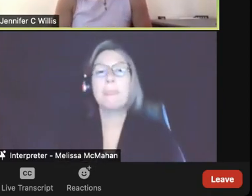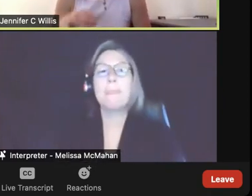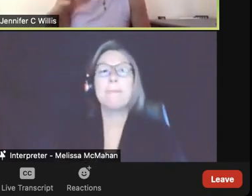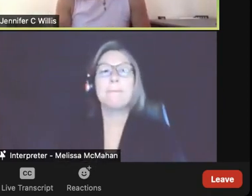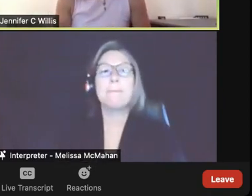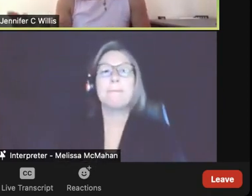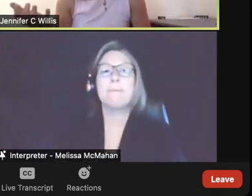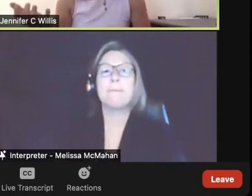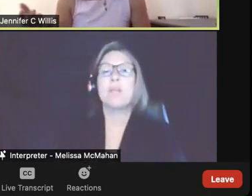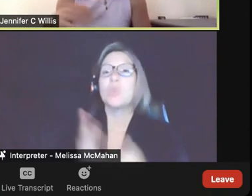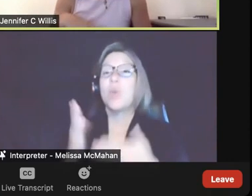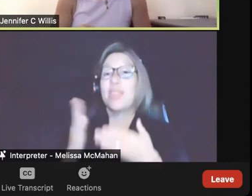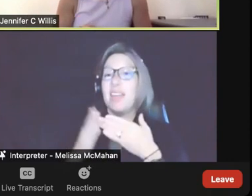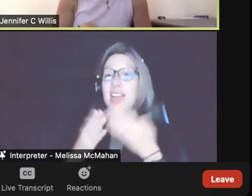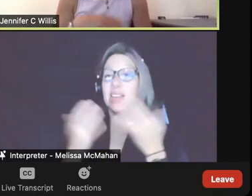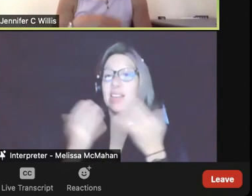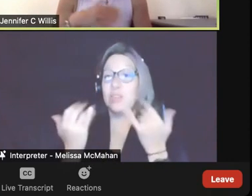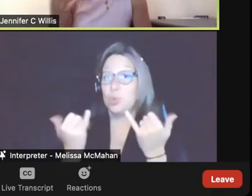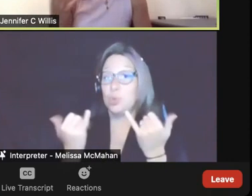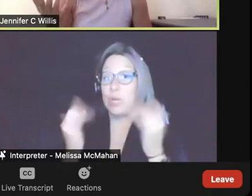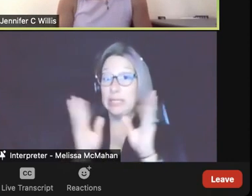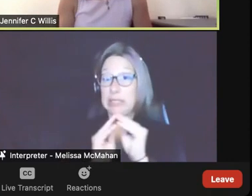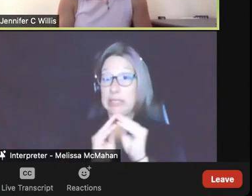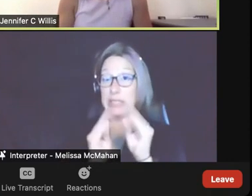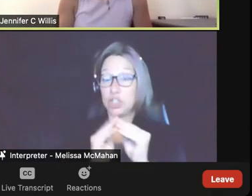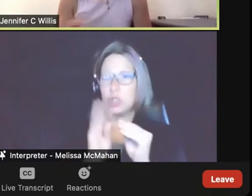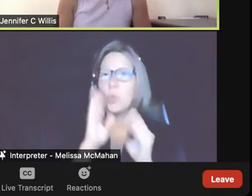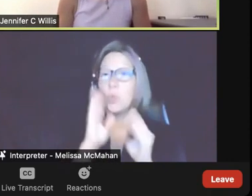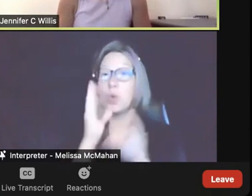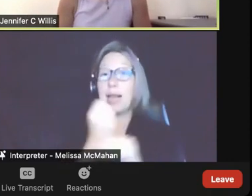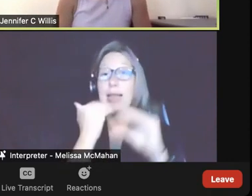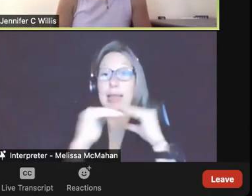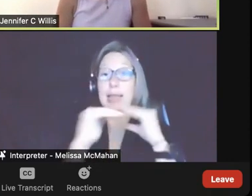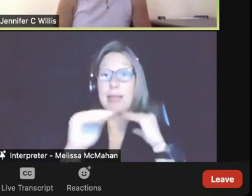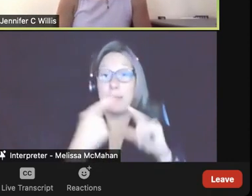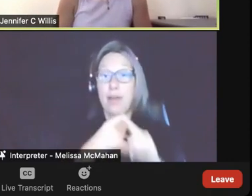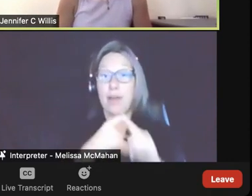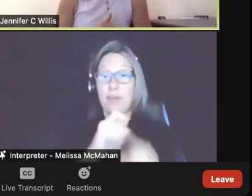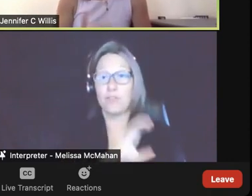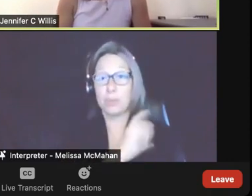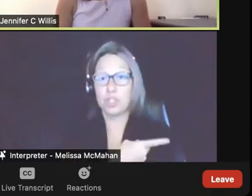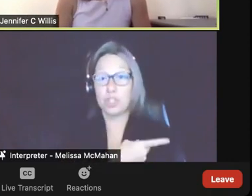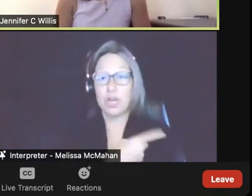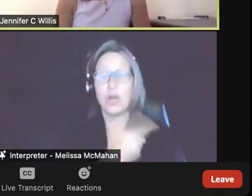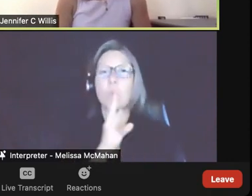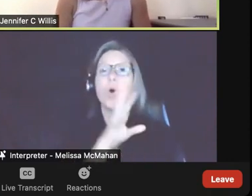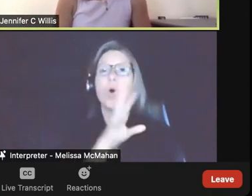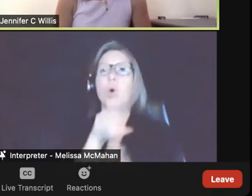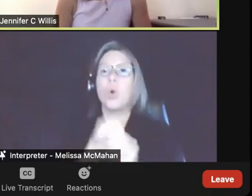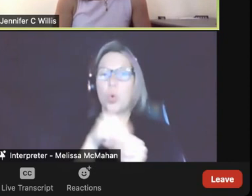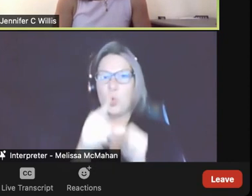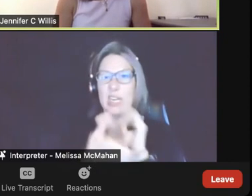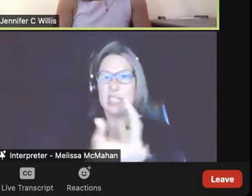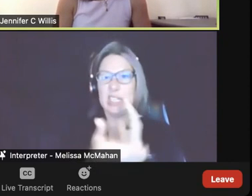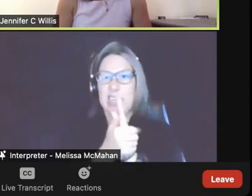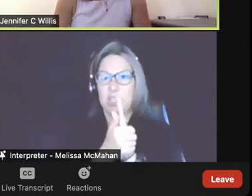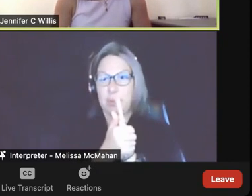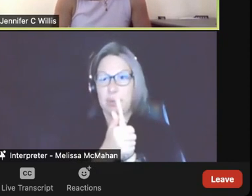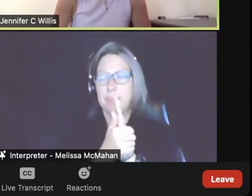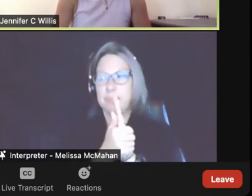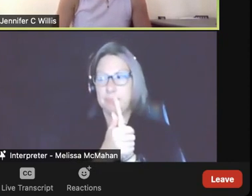at the end of this session today, you'll get an email from Sherry, and it will include this attachment. So we will be sending